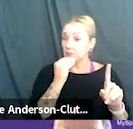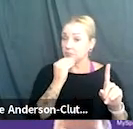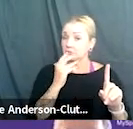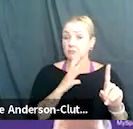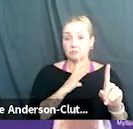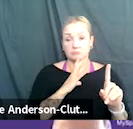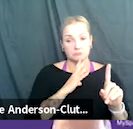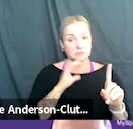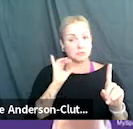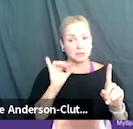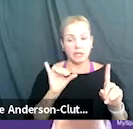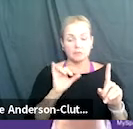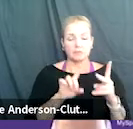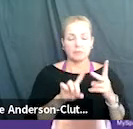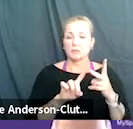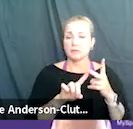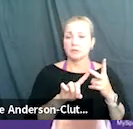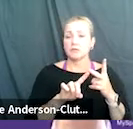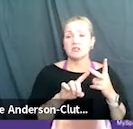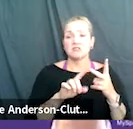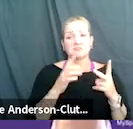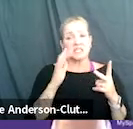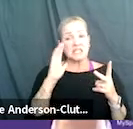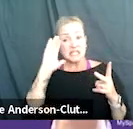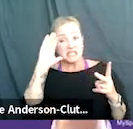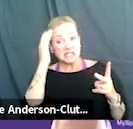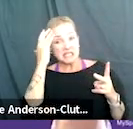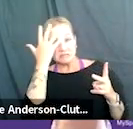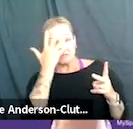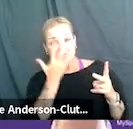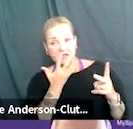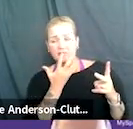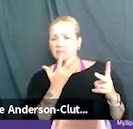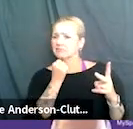to his parents. He didn't, he wasn't crying.